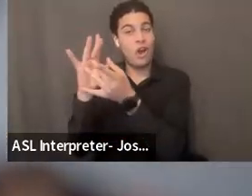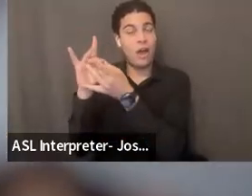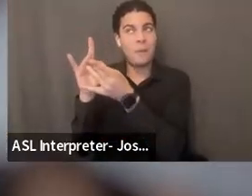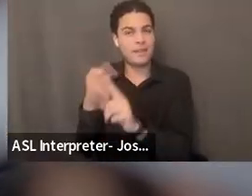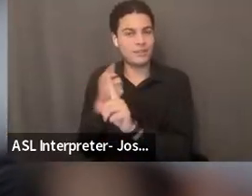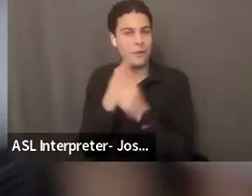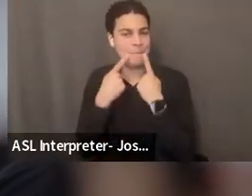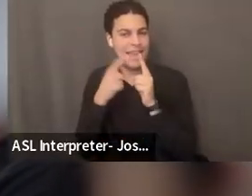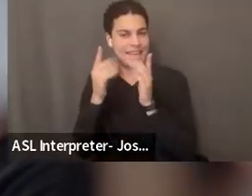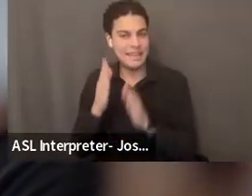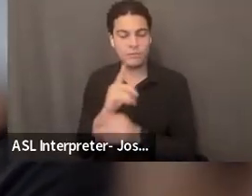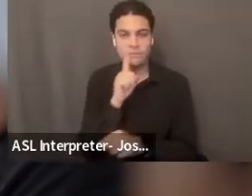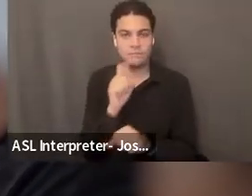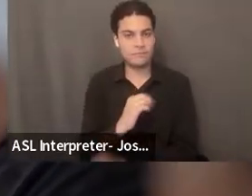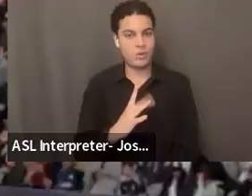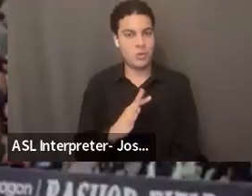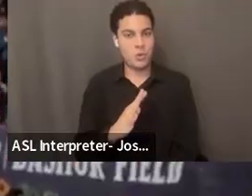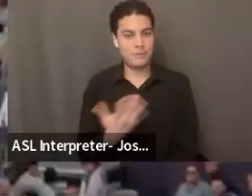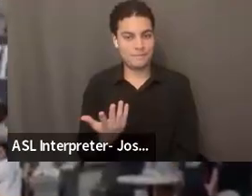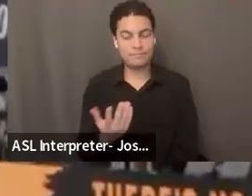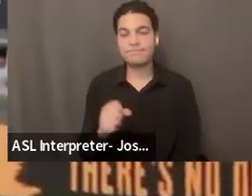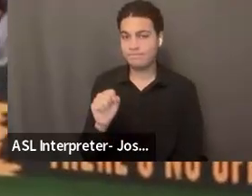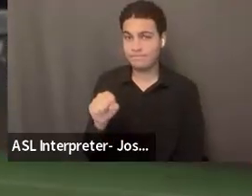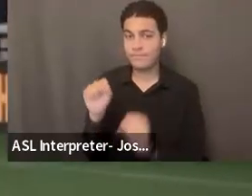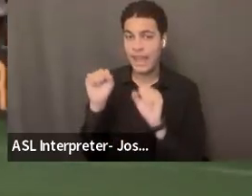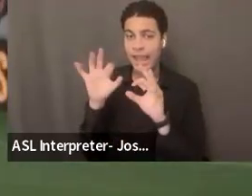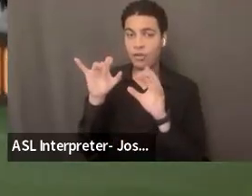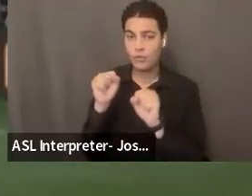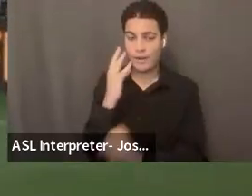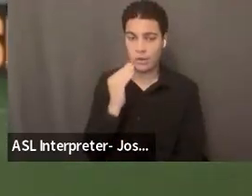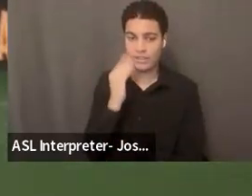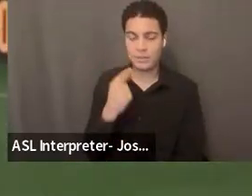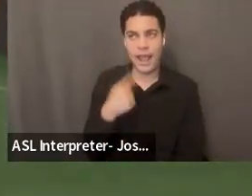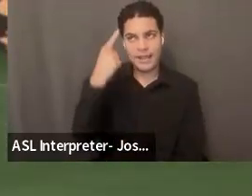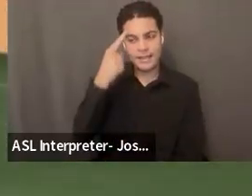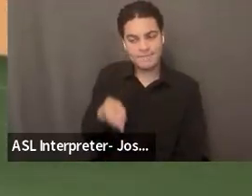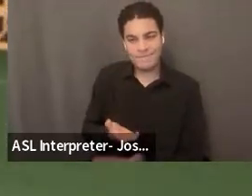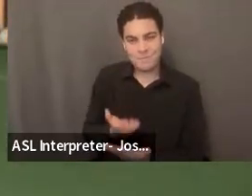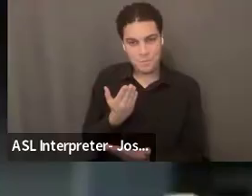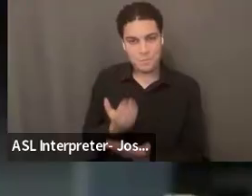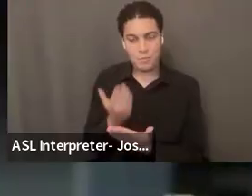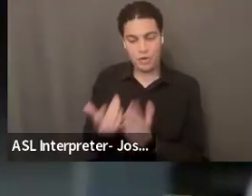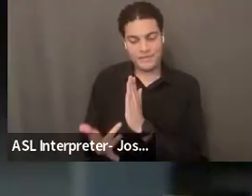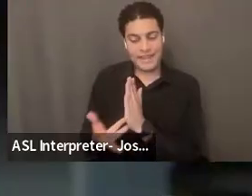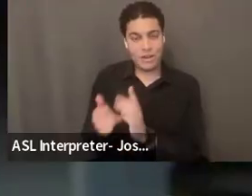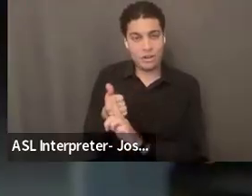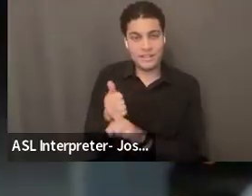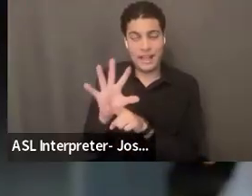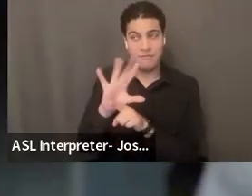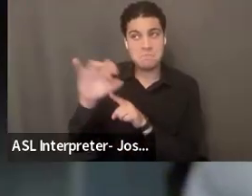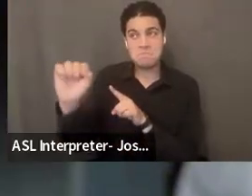Man, what an incredible experience, really. I loved it. I think it's just a testament to all the things that technology can